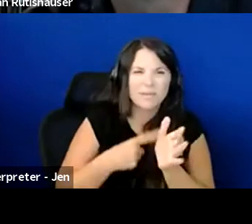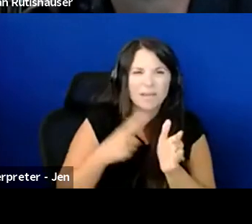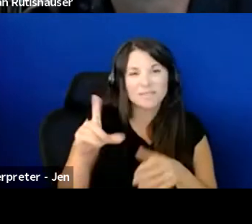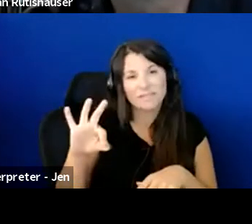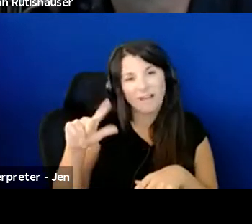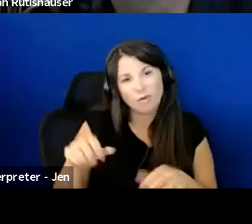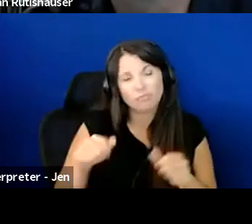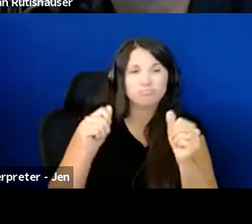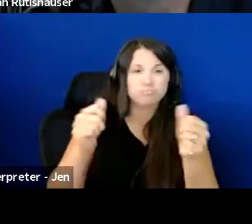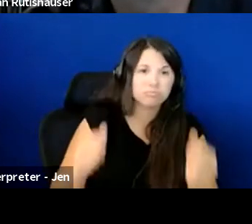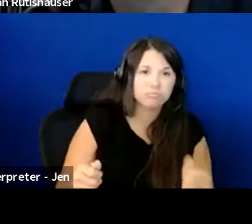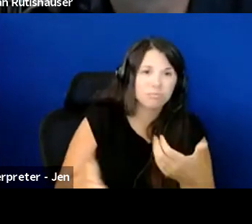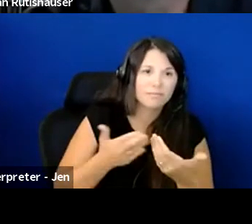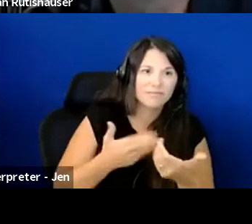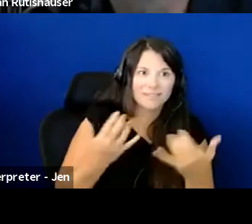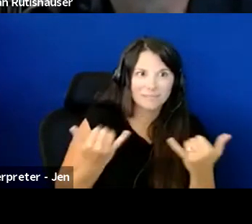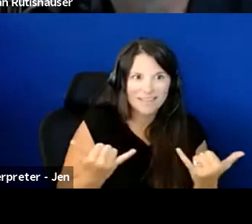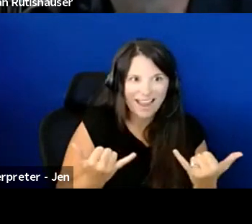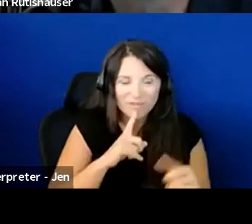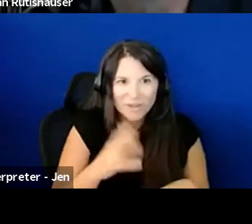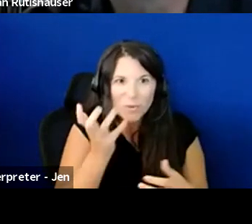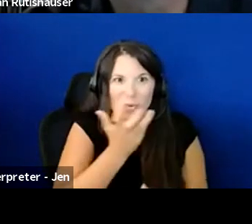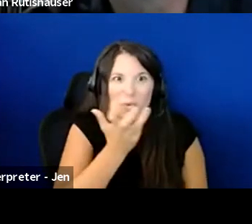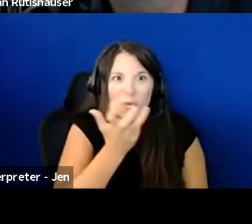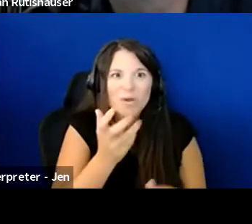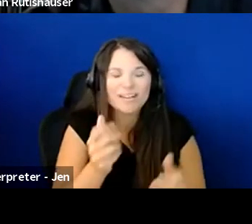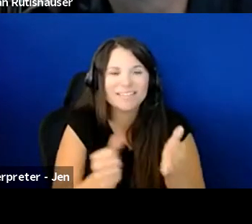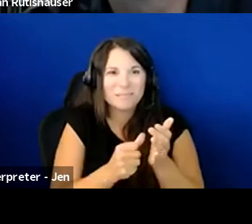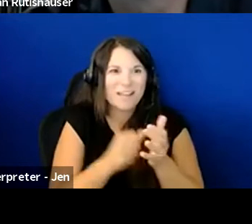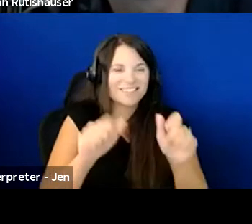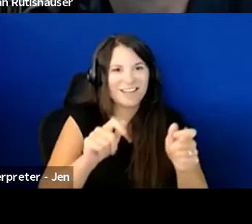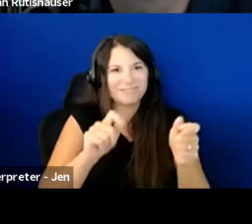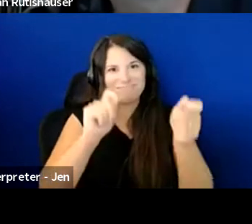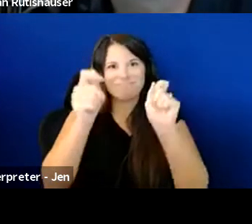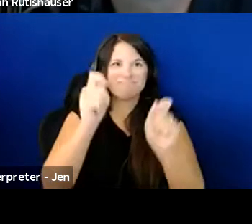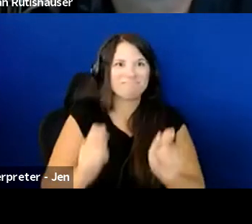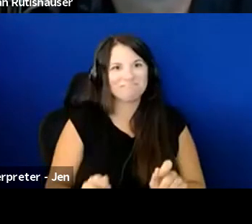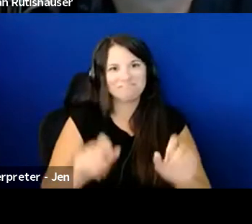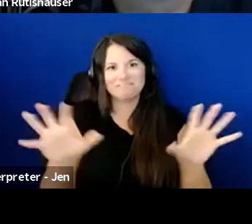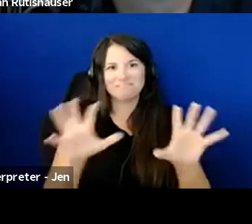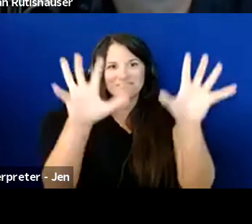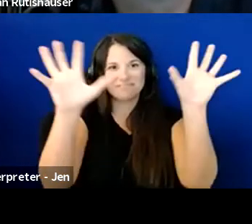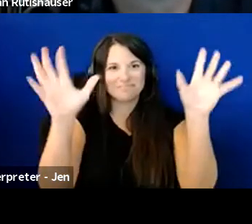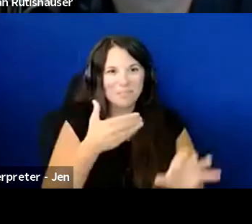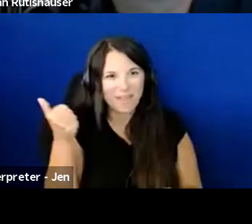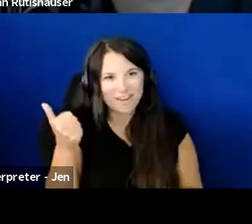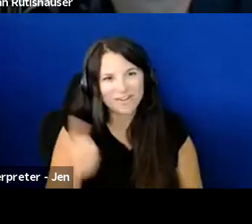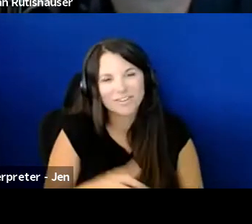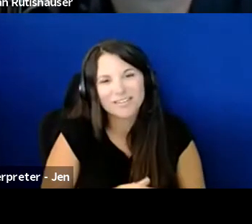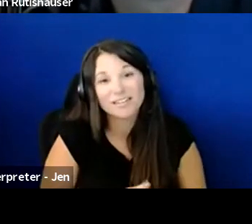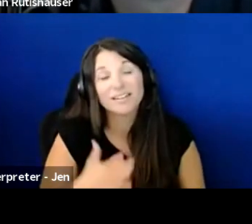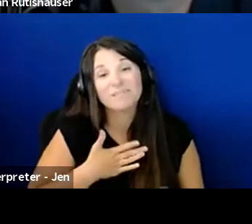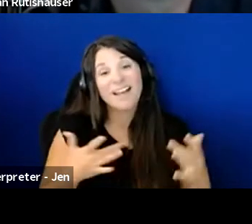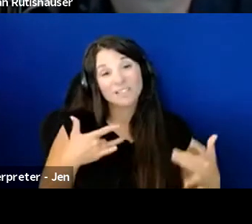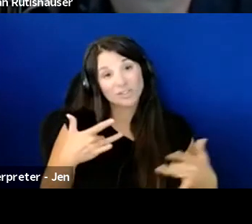discover pages exist, and you can actually make a much better Canvas. But my concern before starting special DE certification was